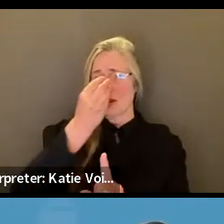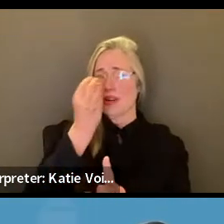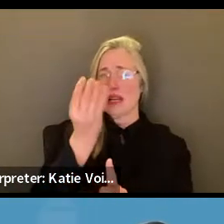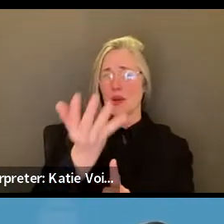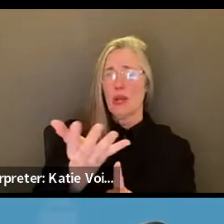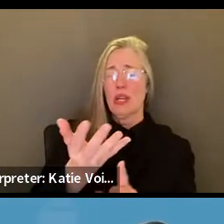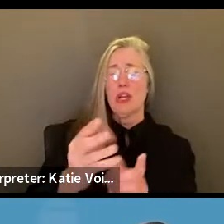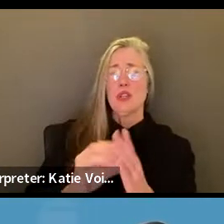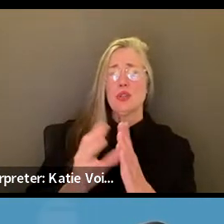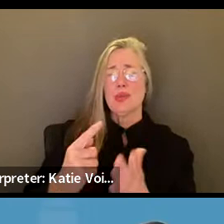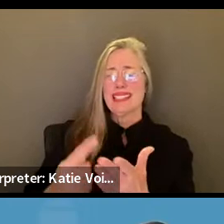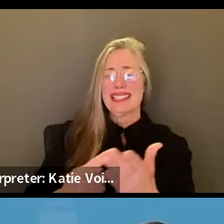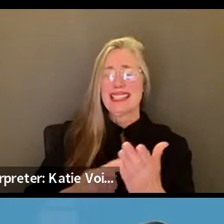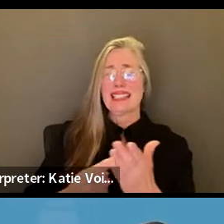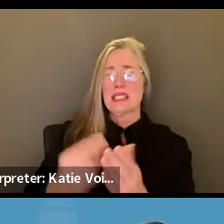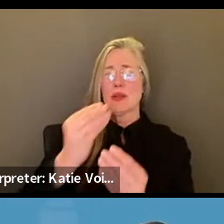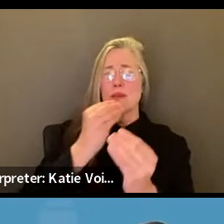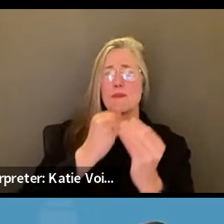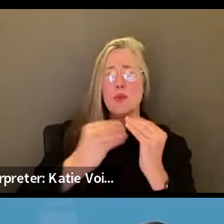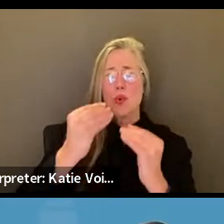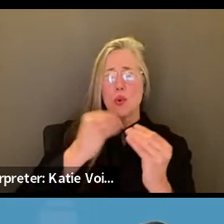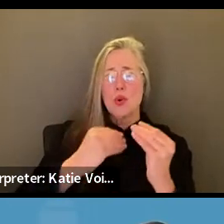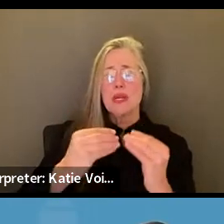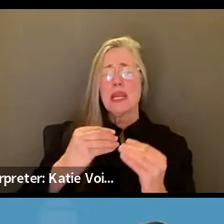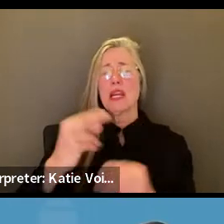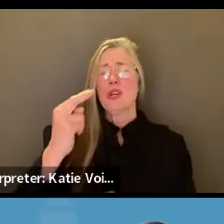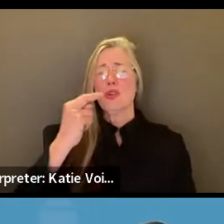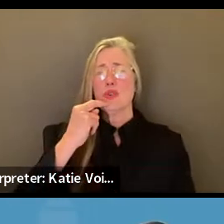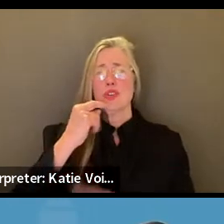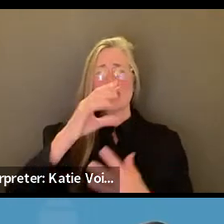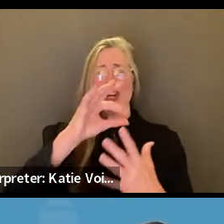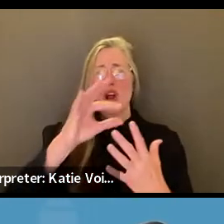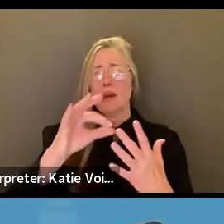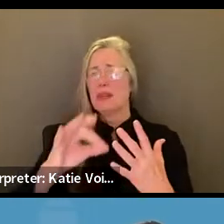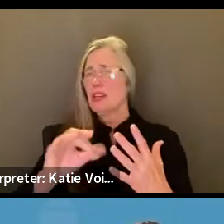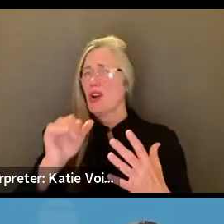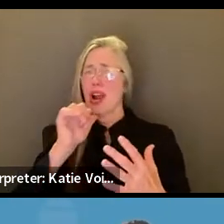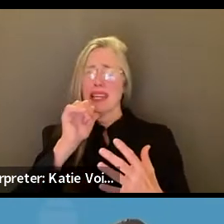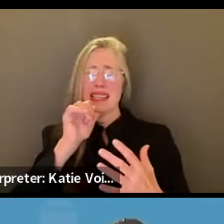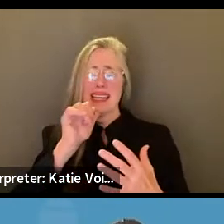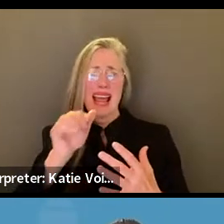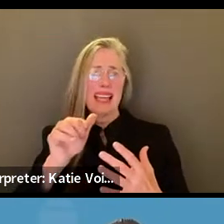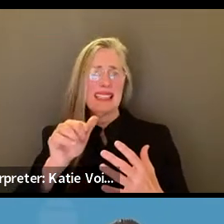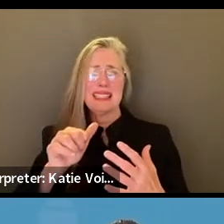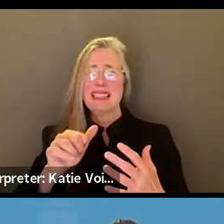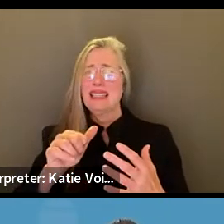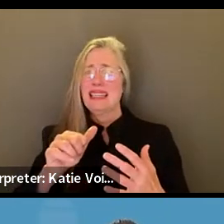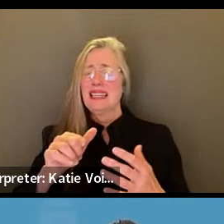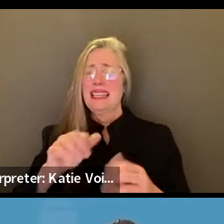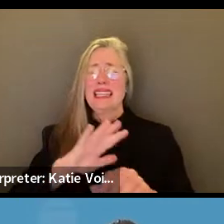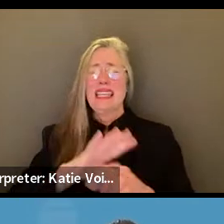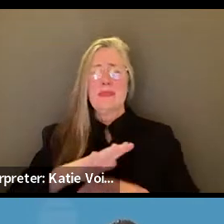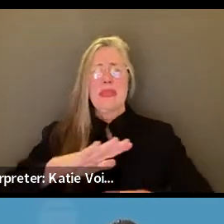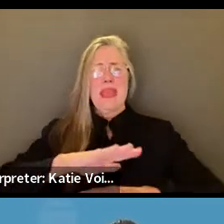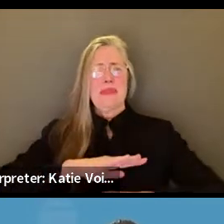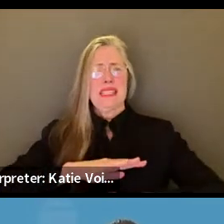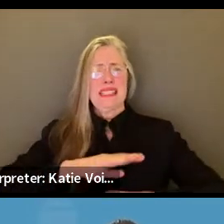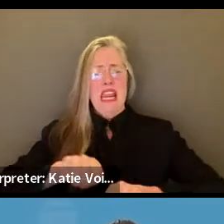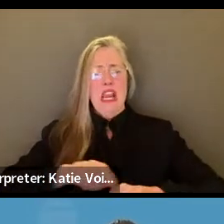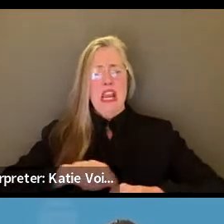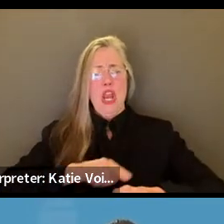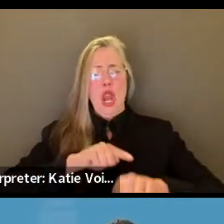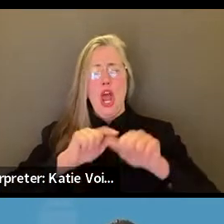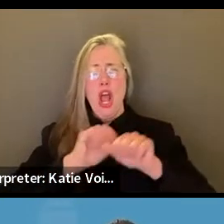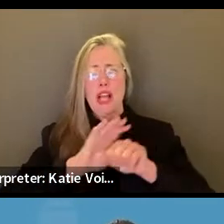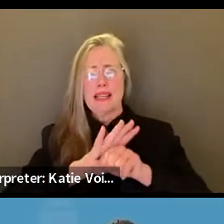that the food on campus and the nutrition options aren't sustaining them long enough, and that they're struggling to get